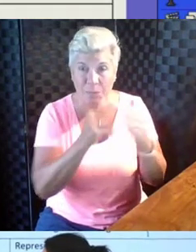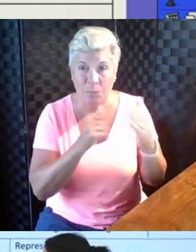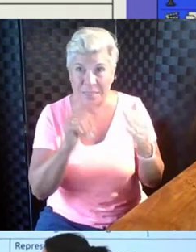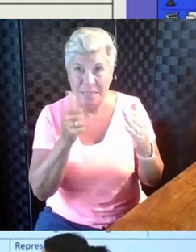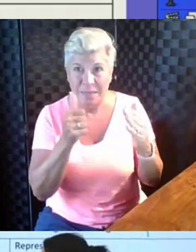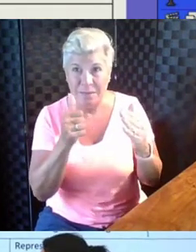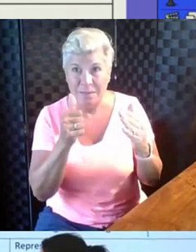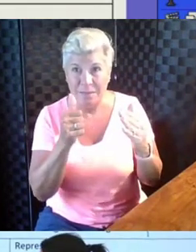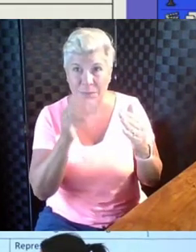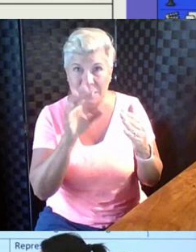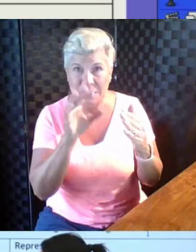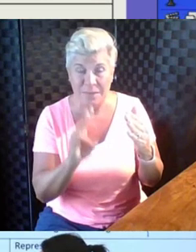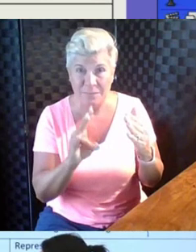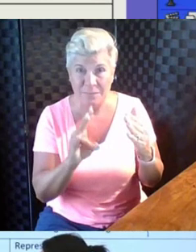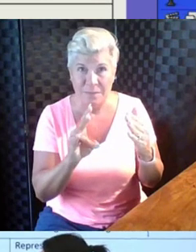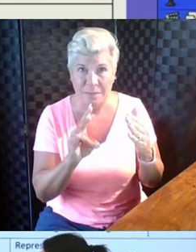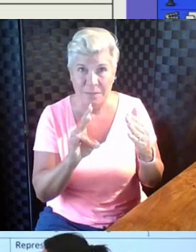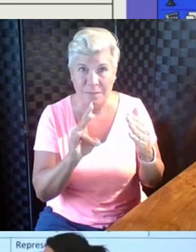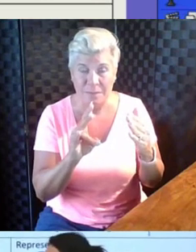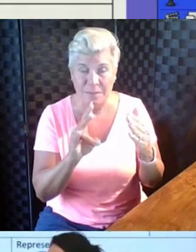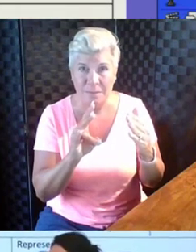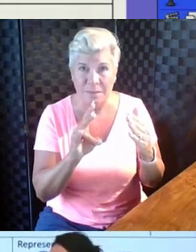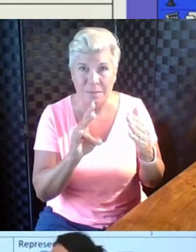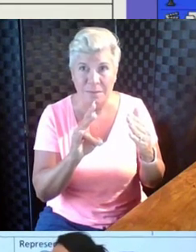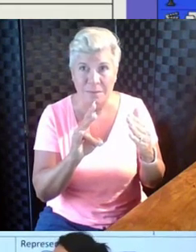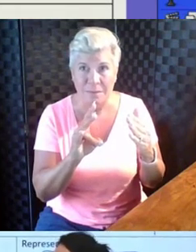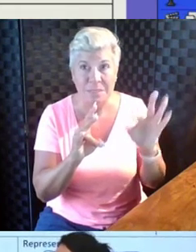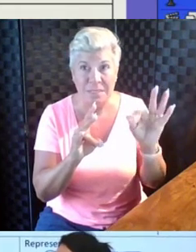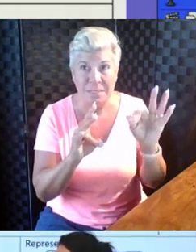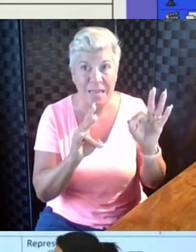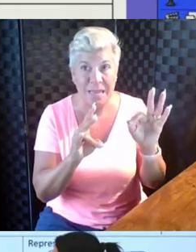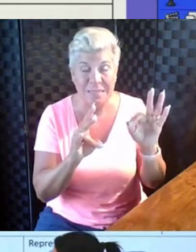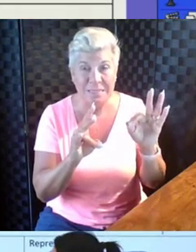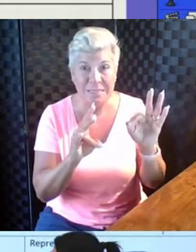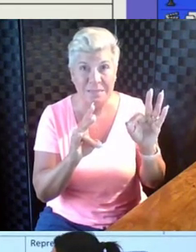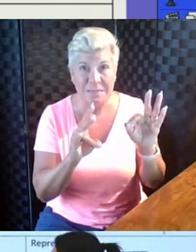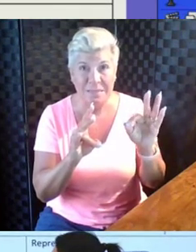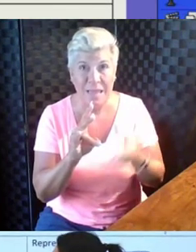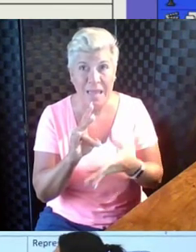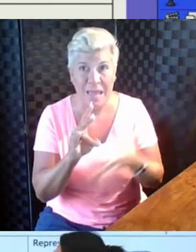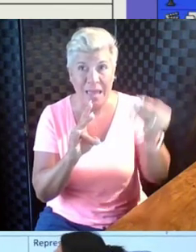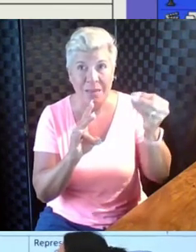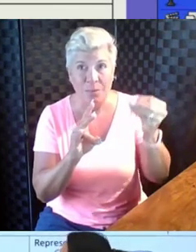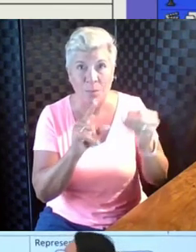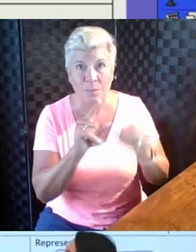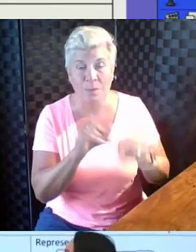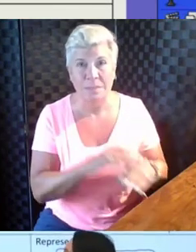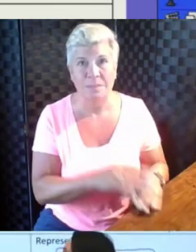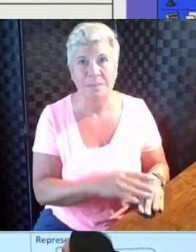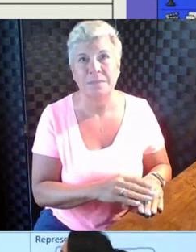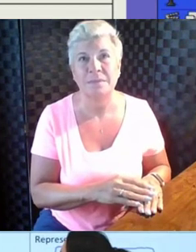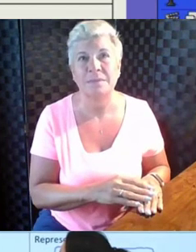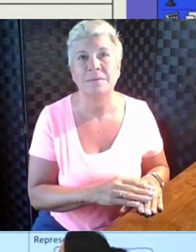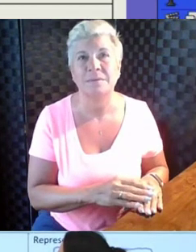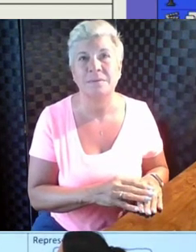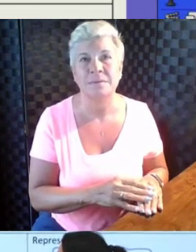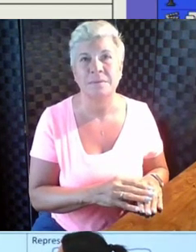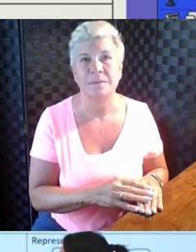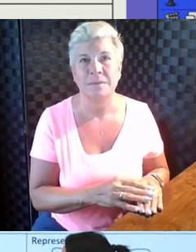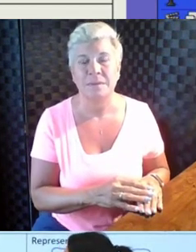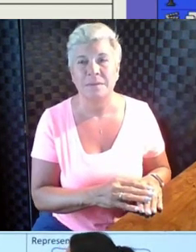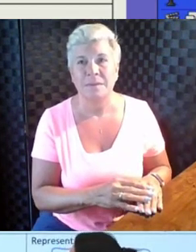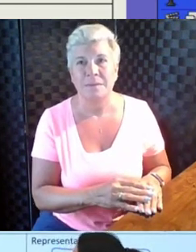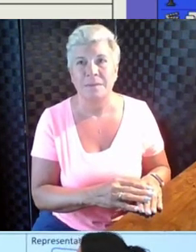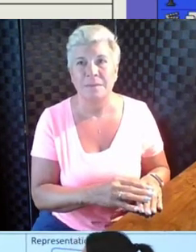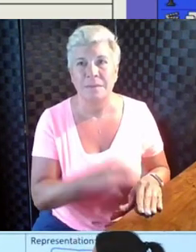from 17, that would be 7, but it was a 9, not a 10, so we need to put that 1 back, and then that would